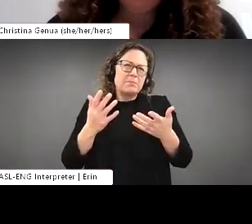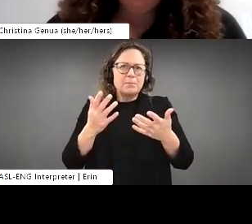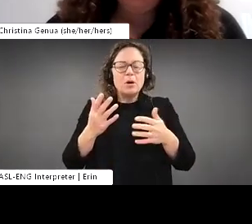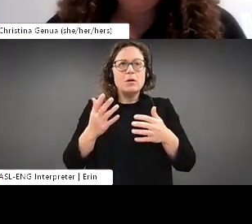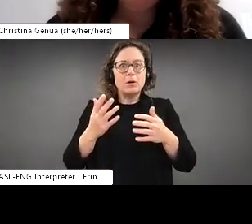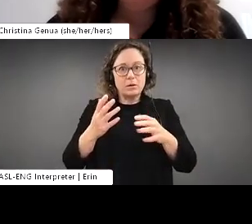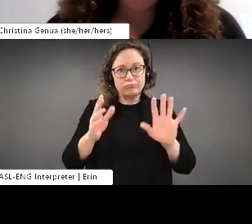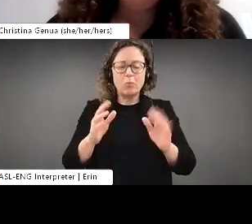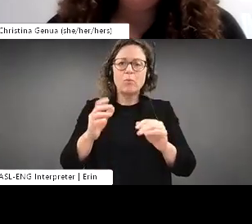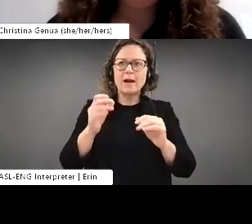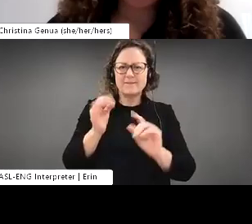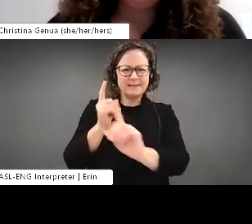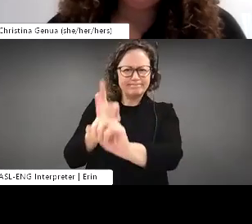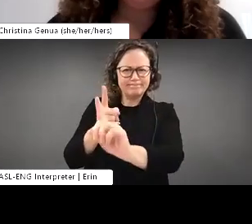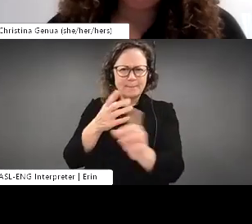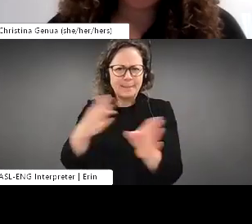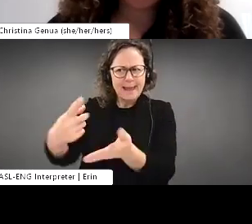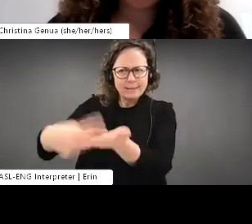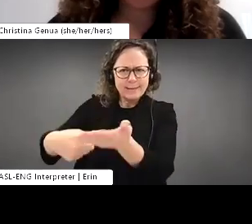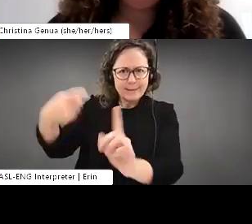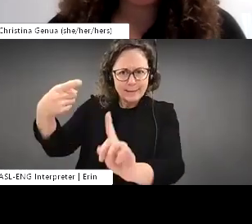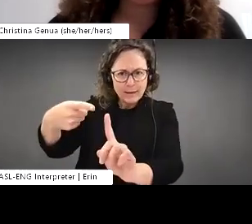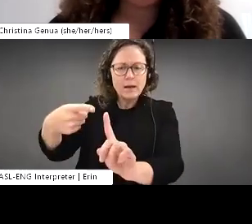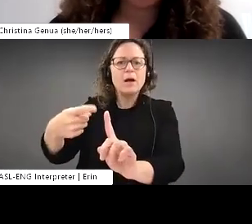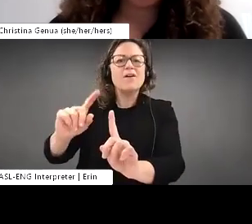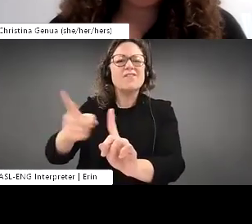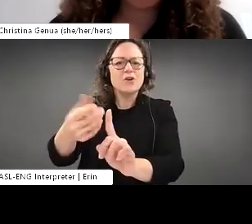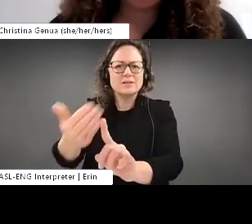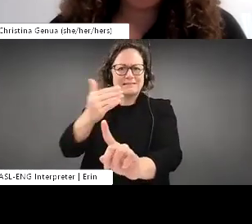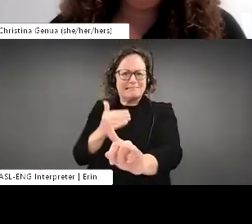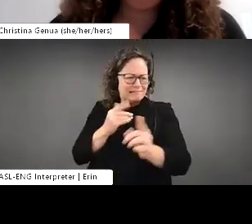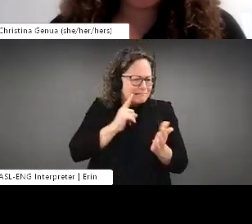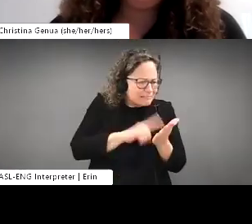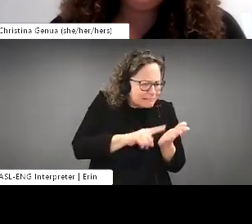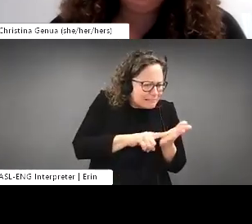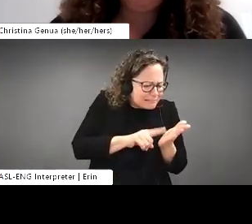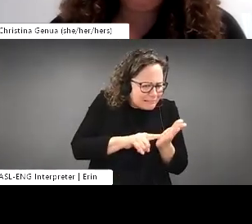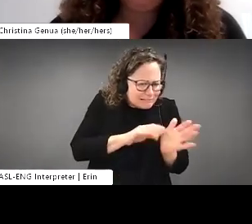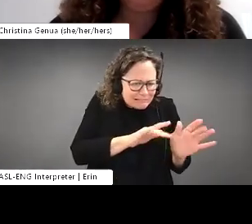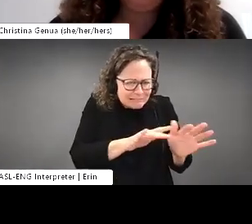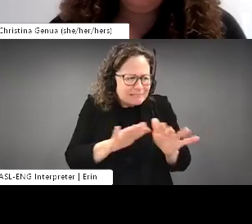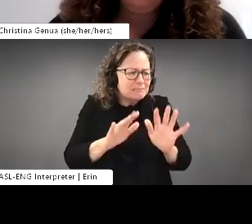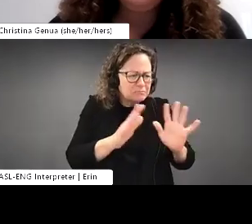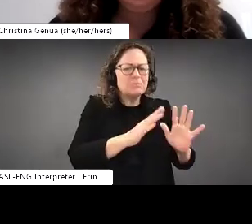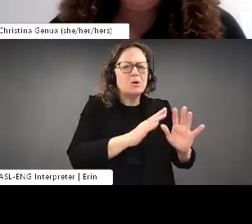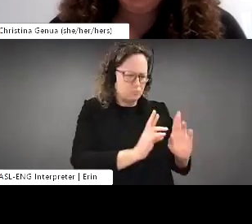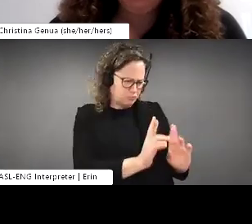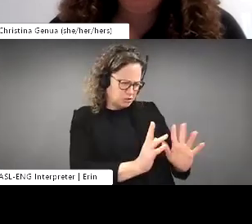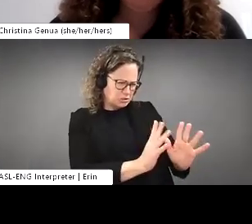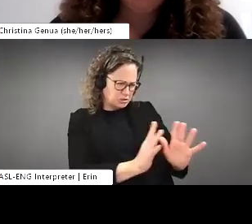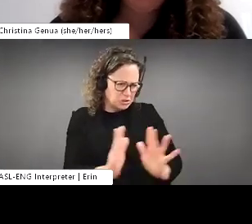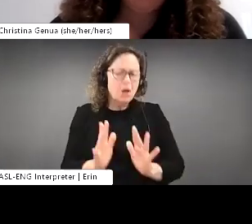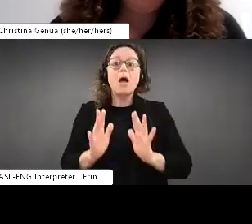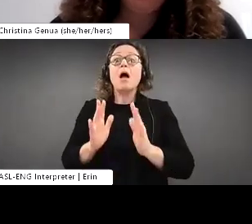for, and understanding and being able to facilitate or engage in